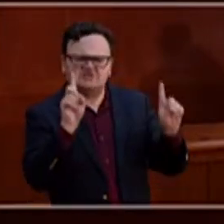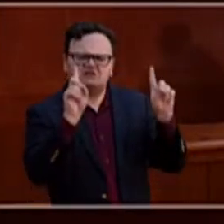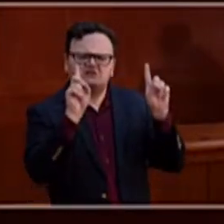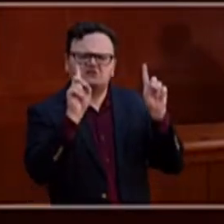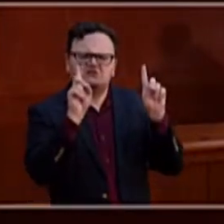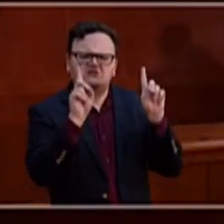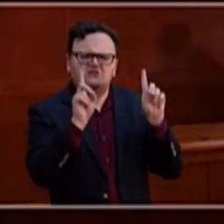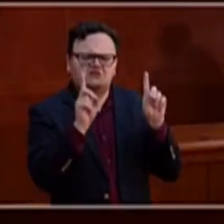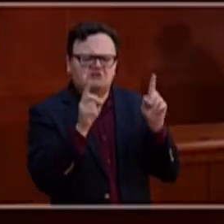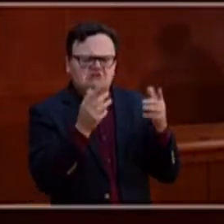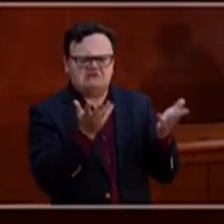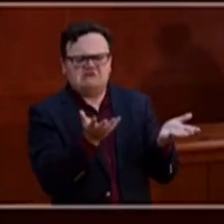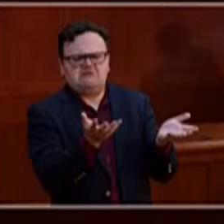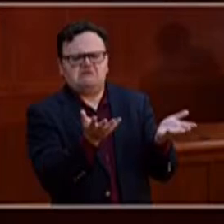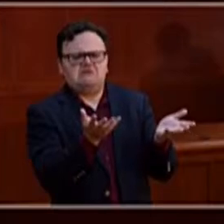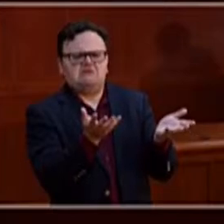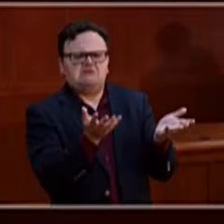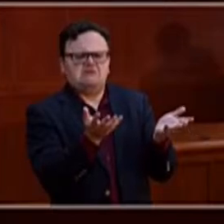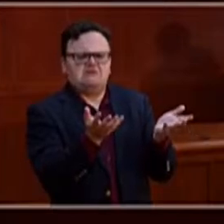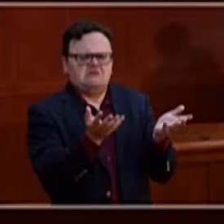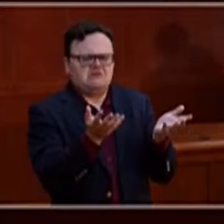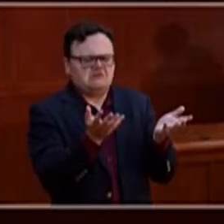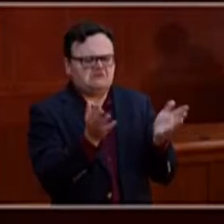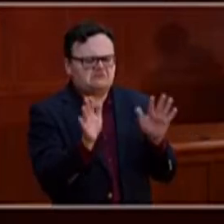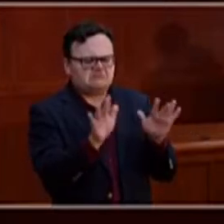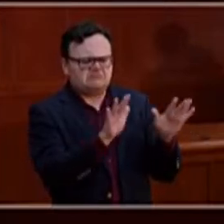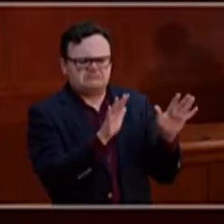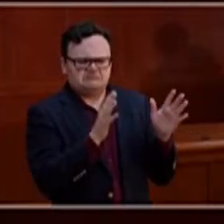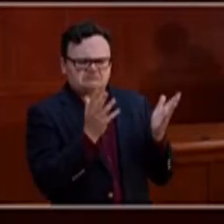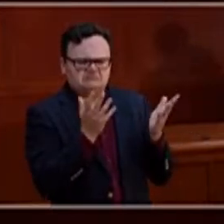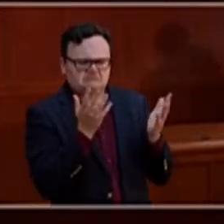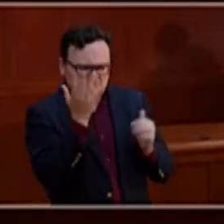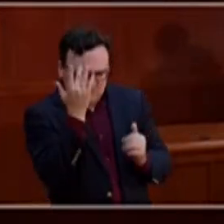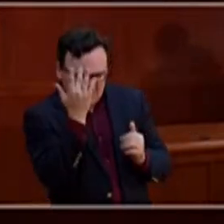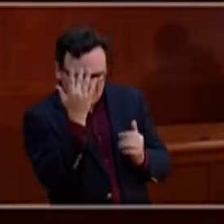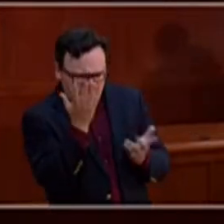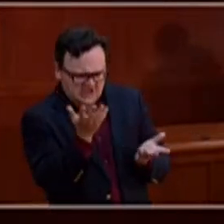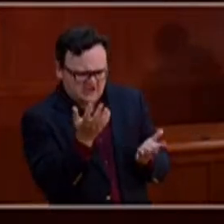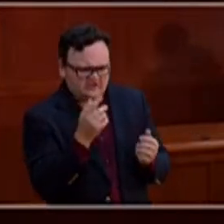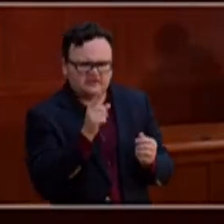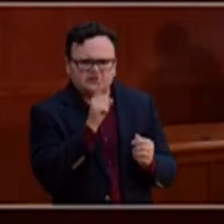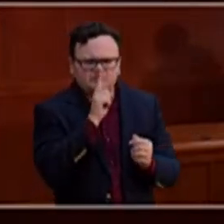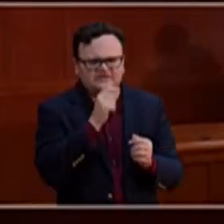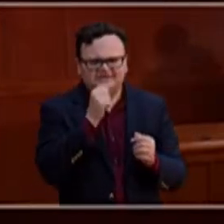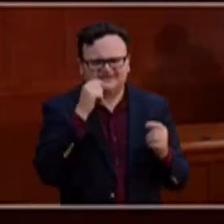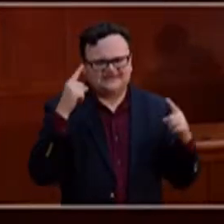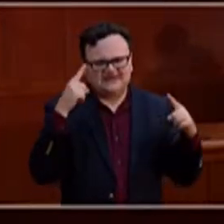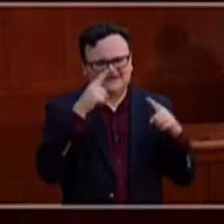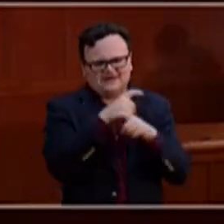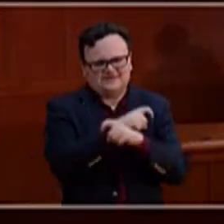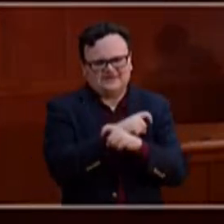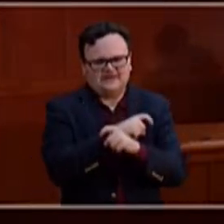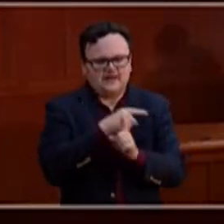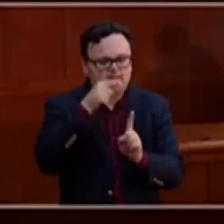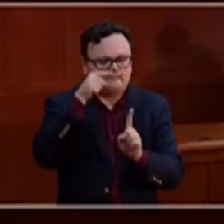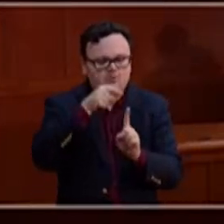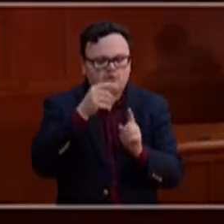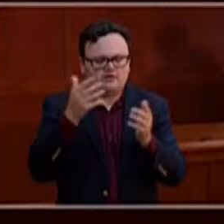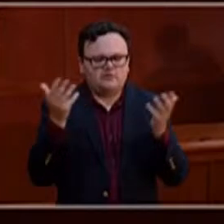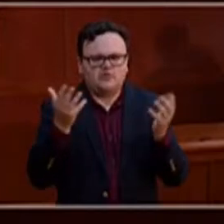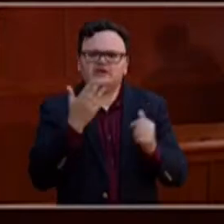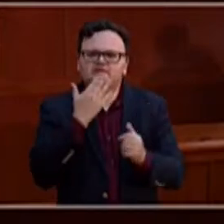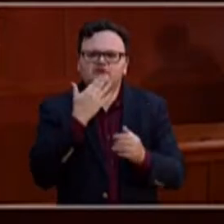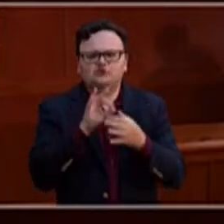efforts around the state, it isn't as complicated as one might want to make. The relationships that have